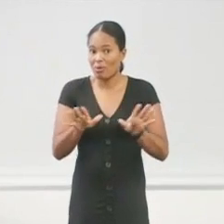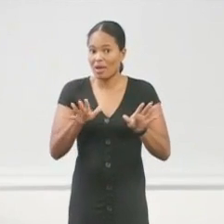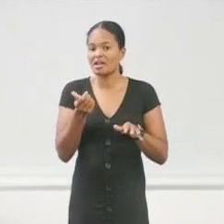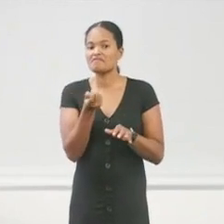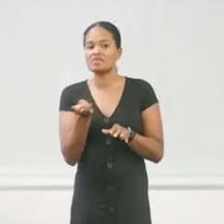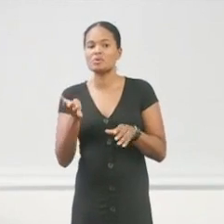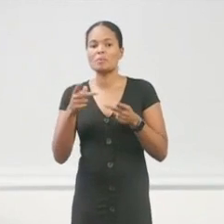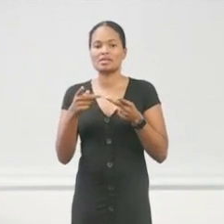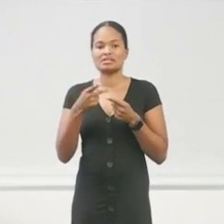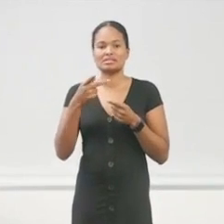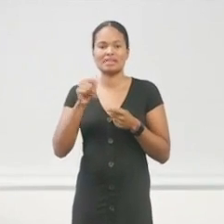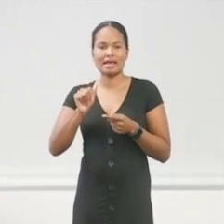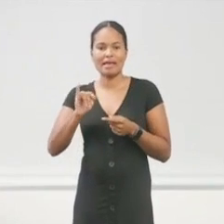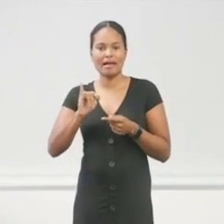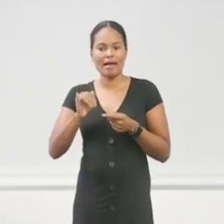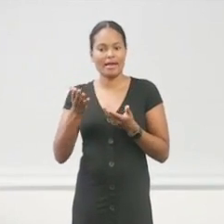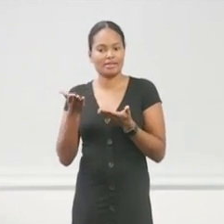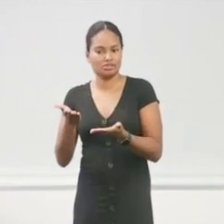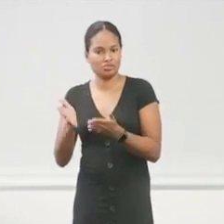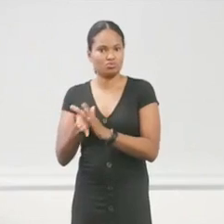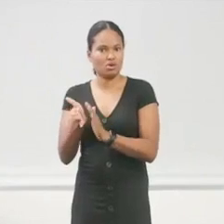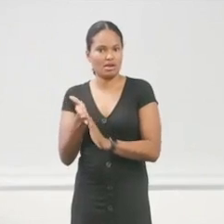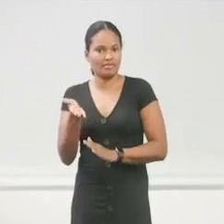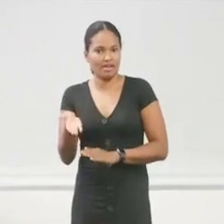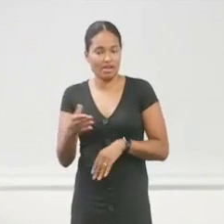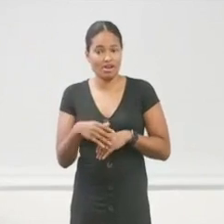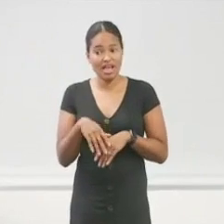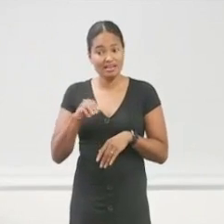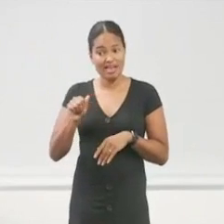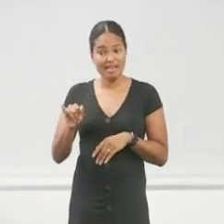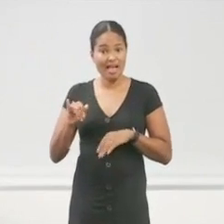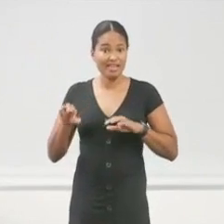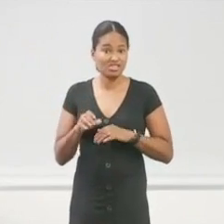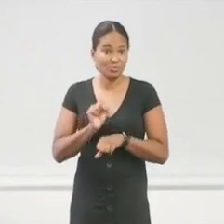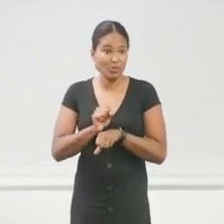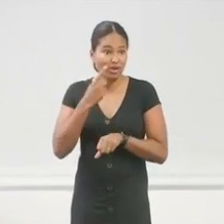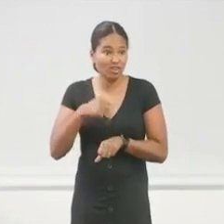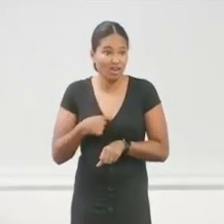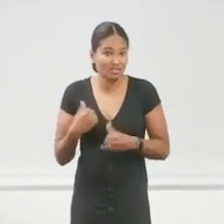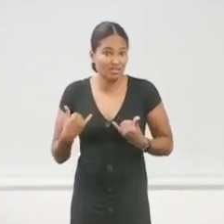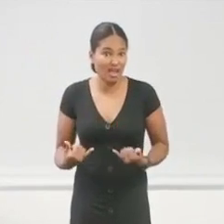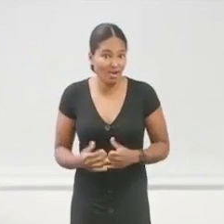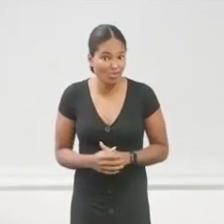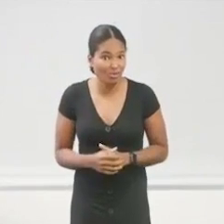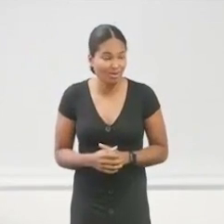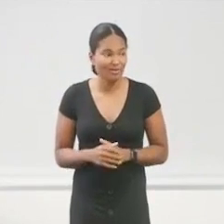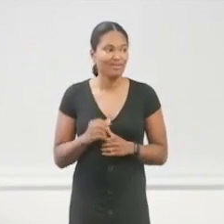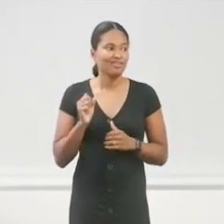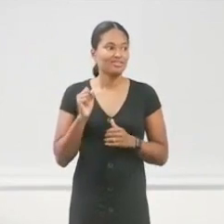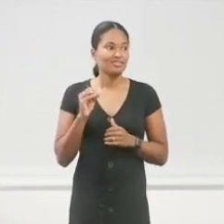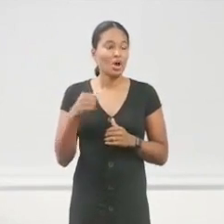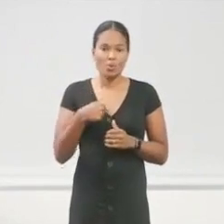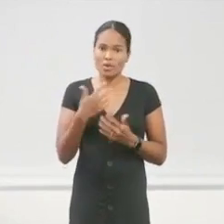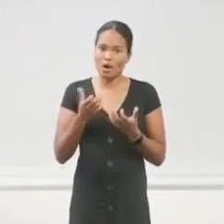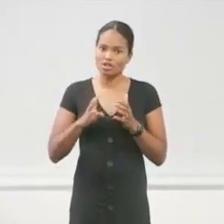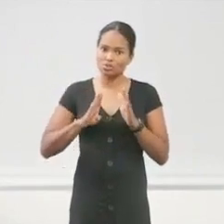AI to exist. And so it's doing work for us right now, actually, as we speak. And we're looking to evolve